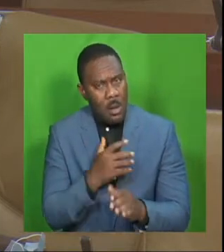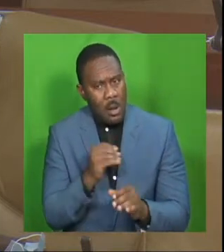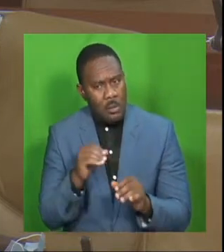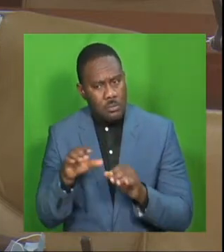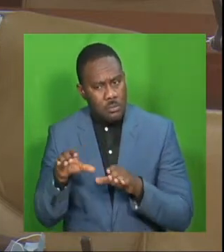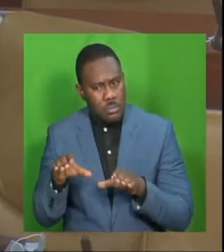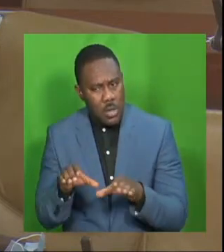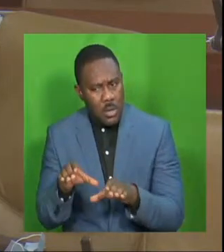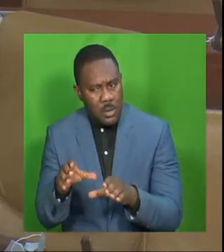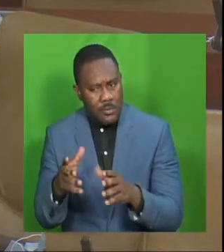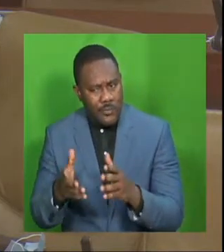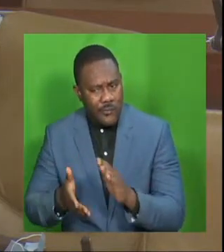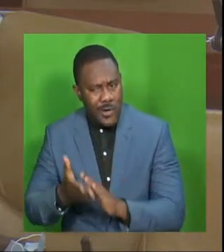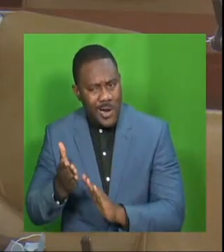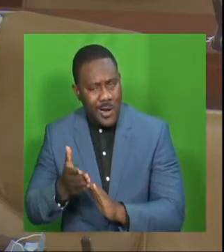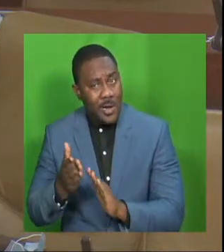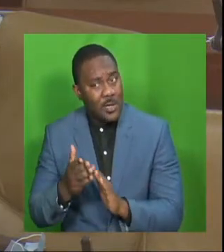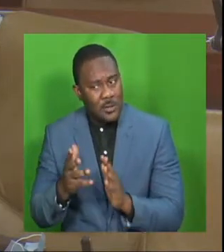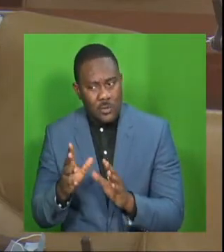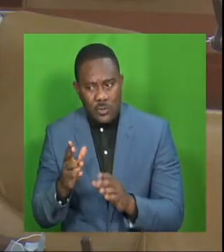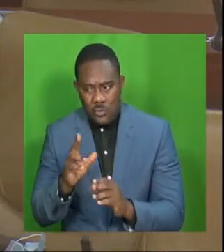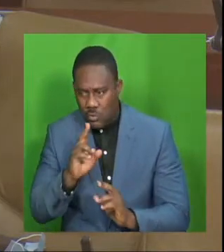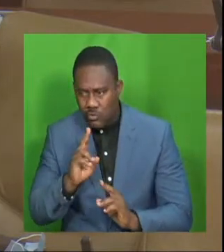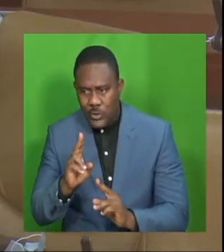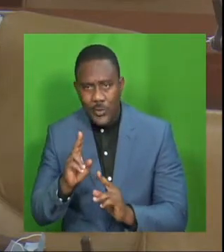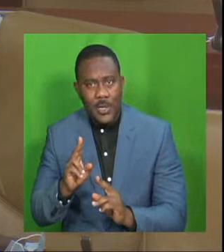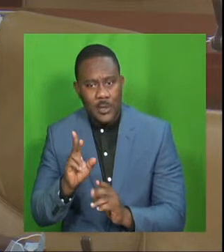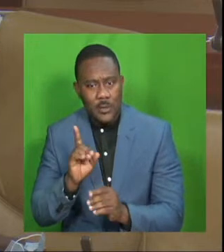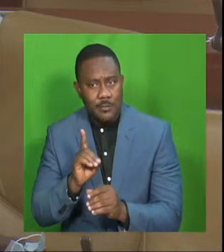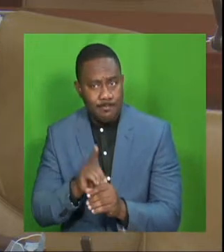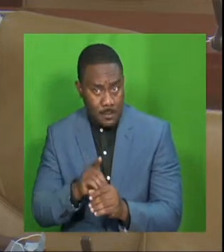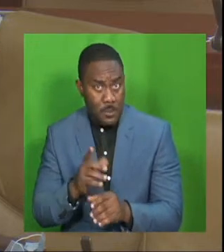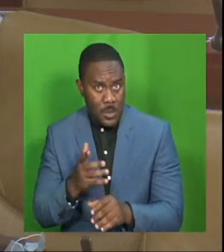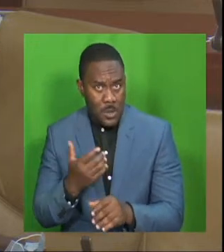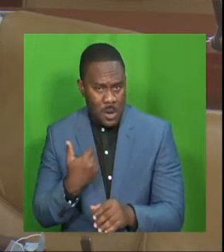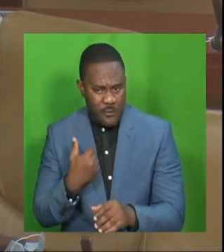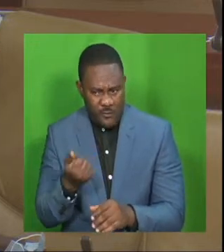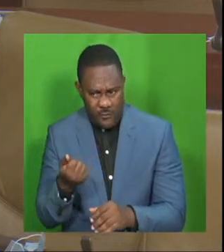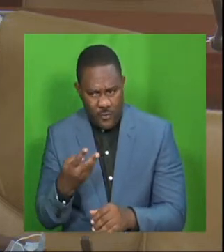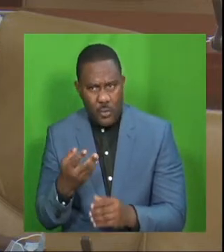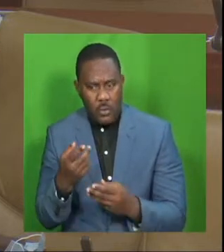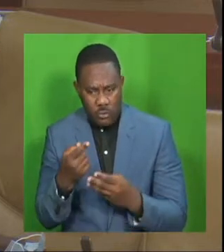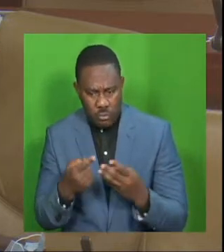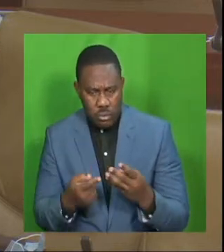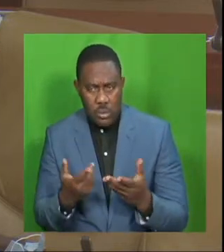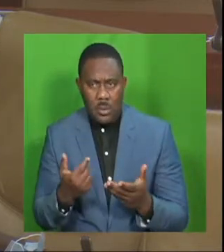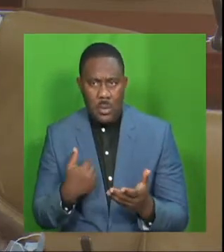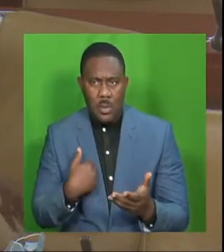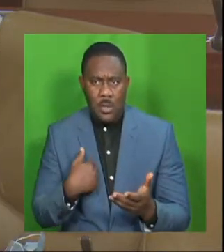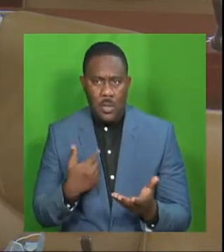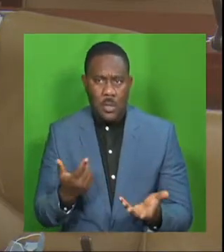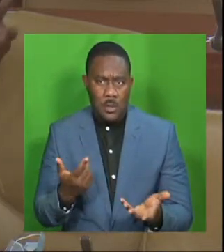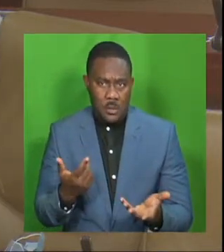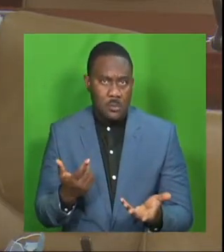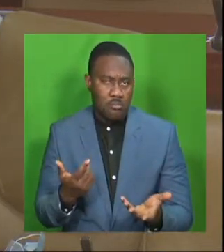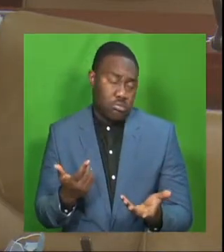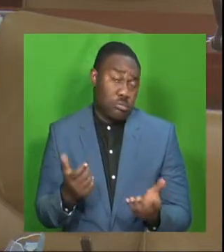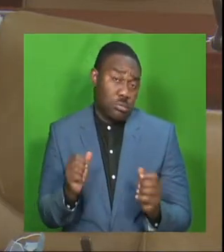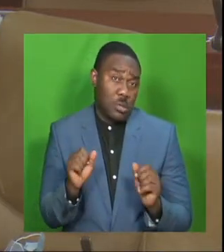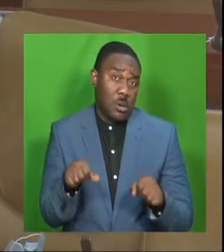persons living with disability, there are a couple of things that I find to be very